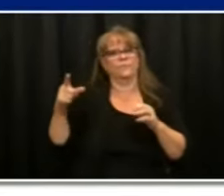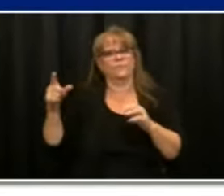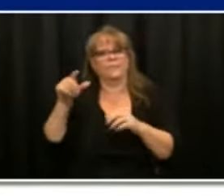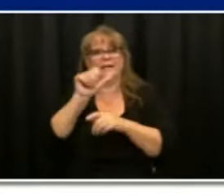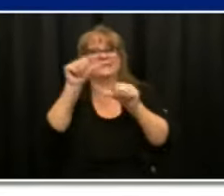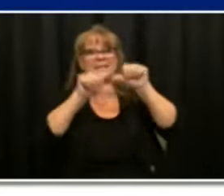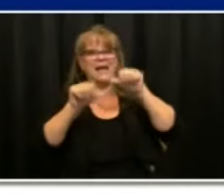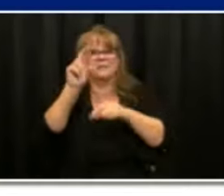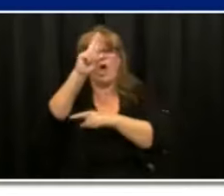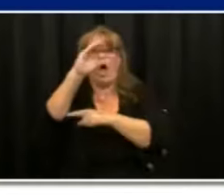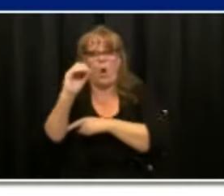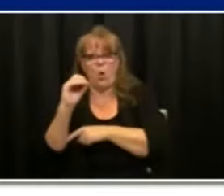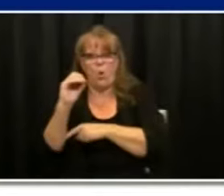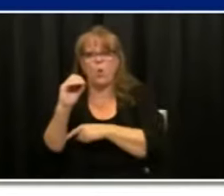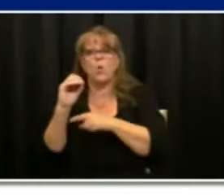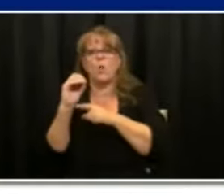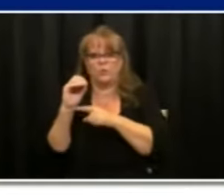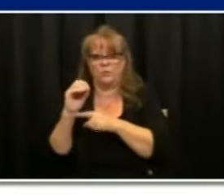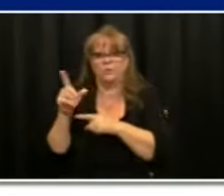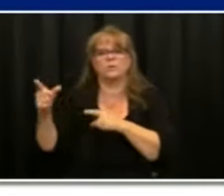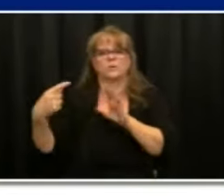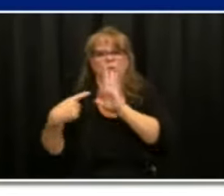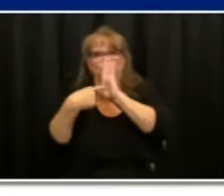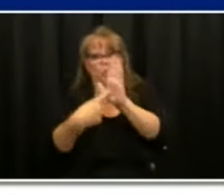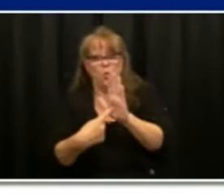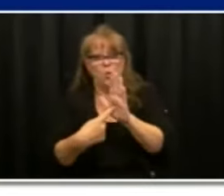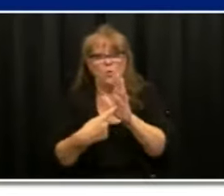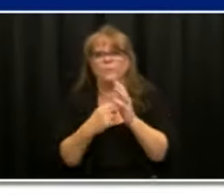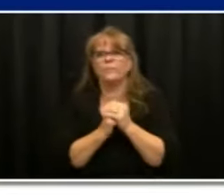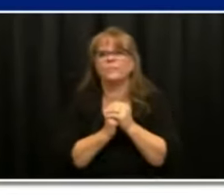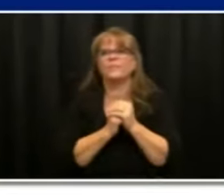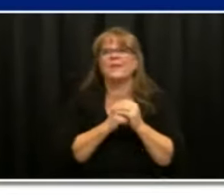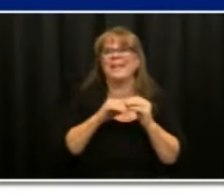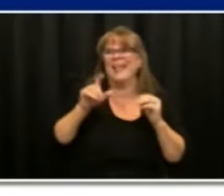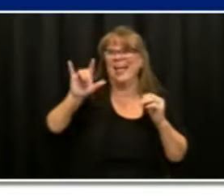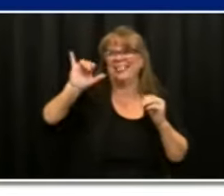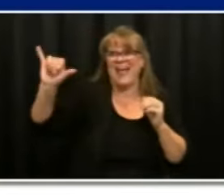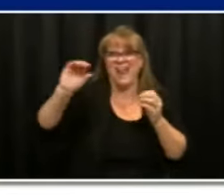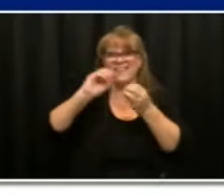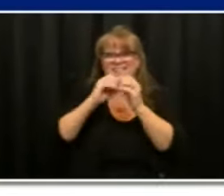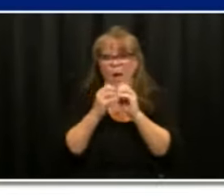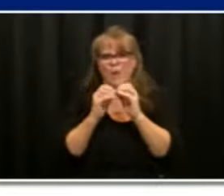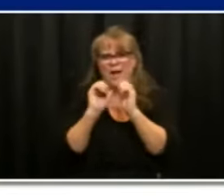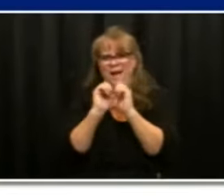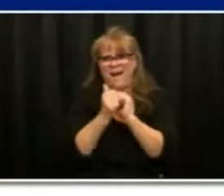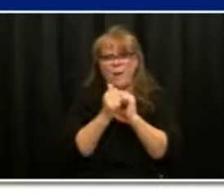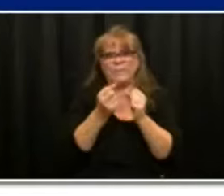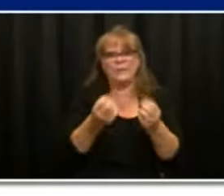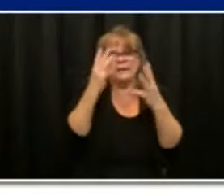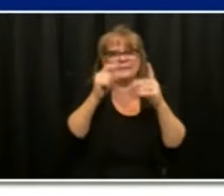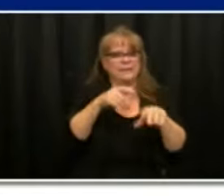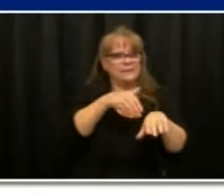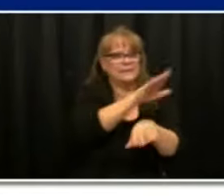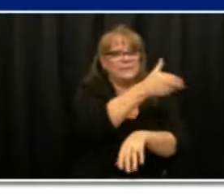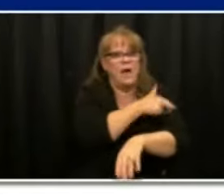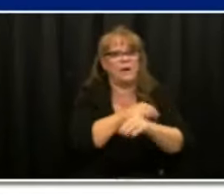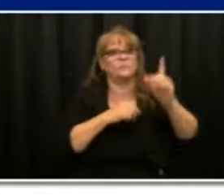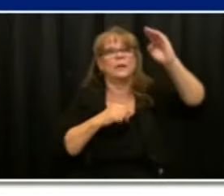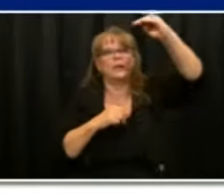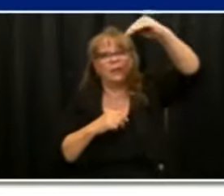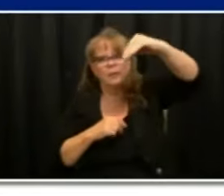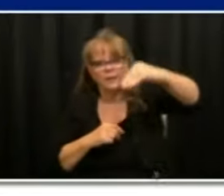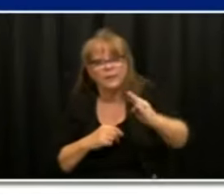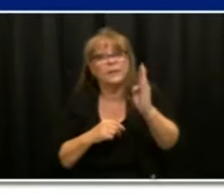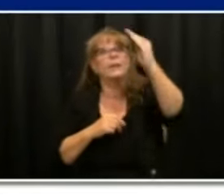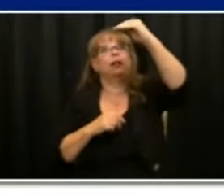figure shows you daily hospitalizations in the black vertical bars, and then different fits of the model to our hospitalization data.